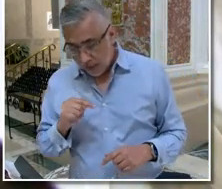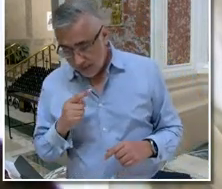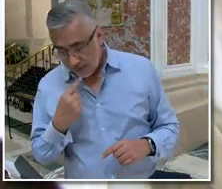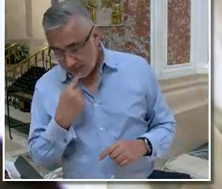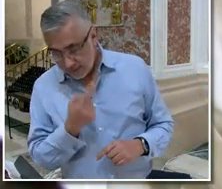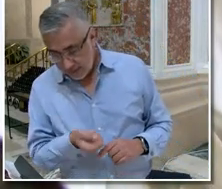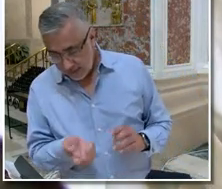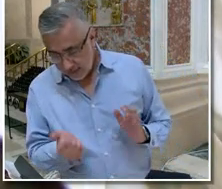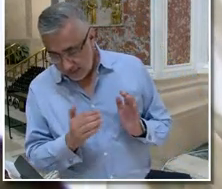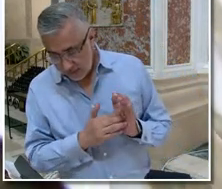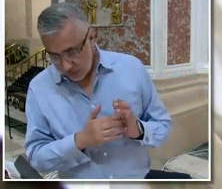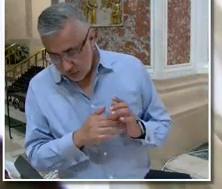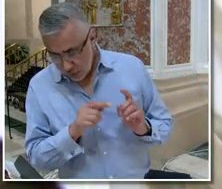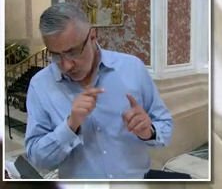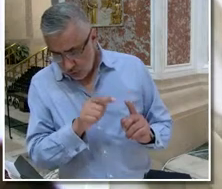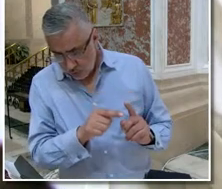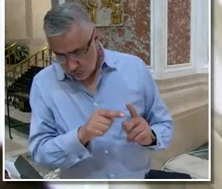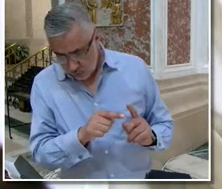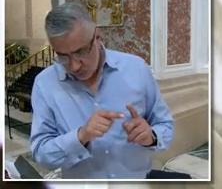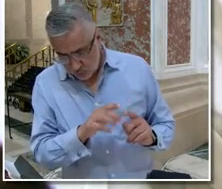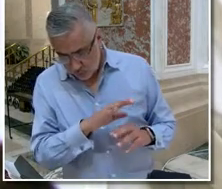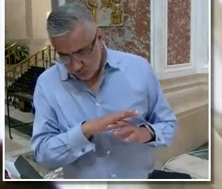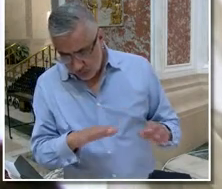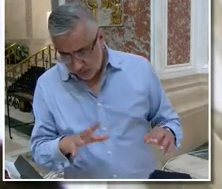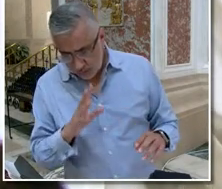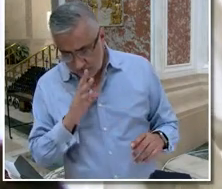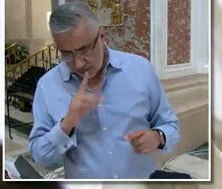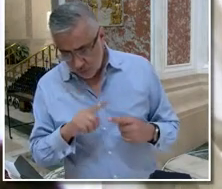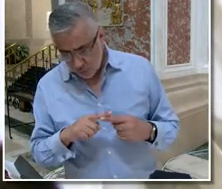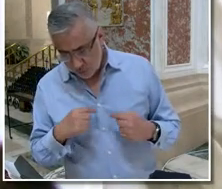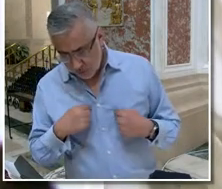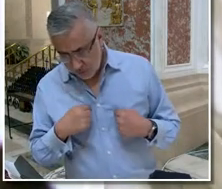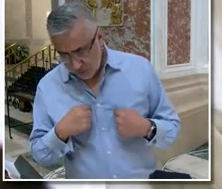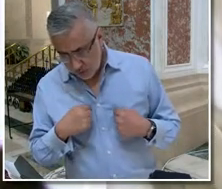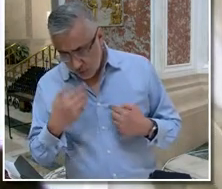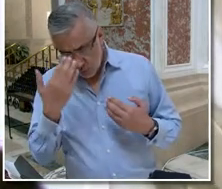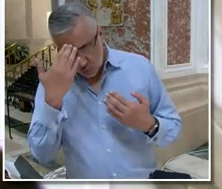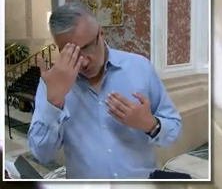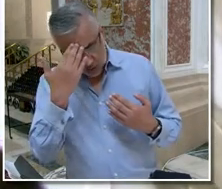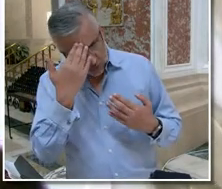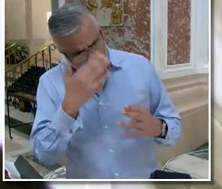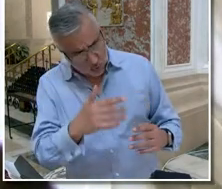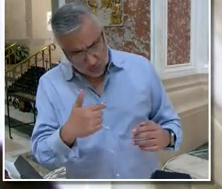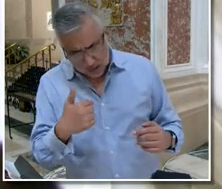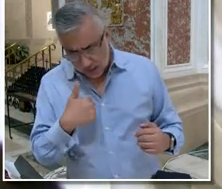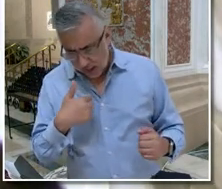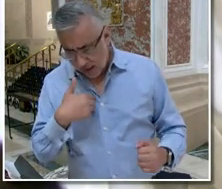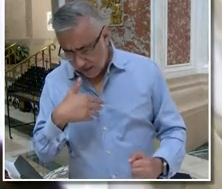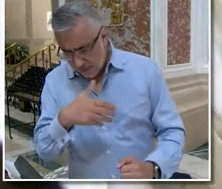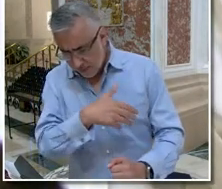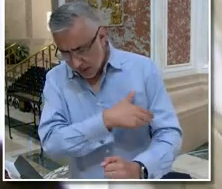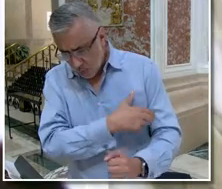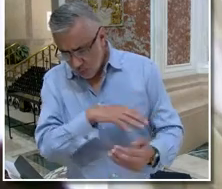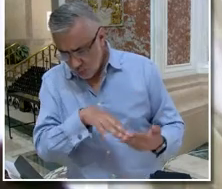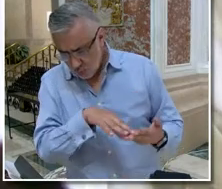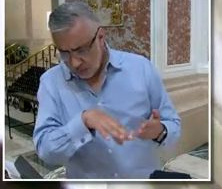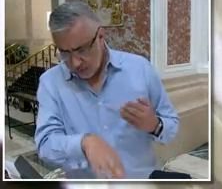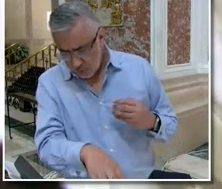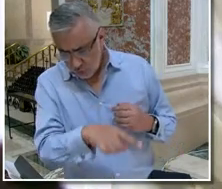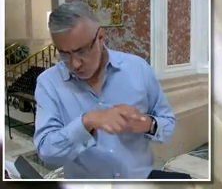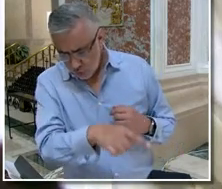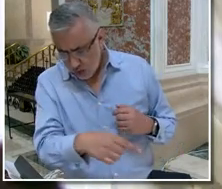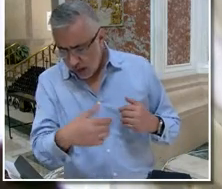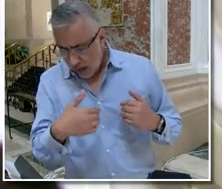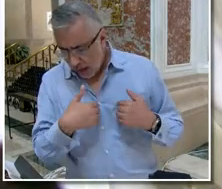him, "Do you not speak to me? Do you not know that I have the power to release you and